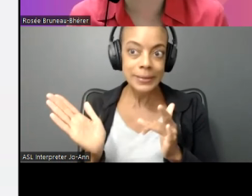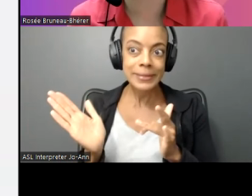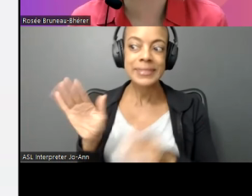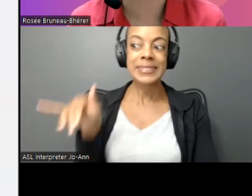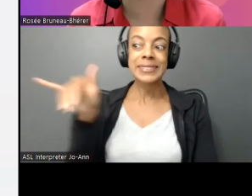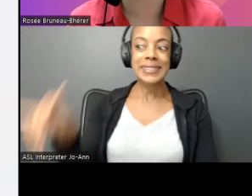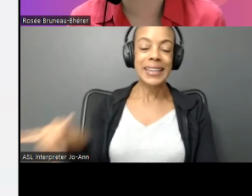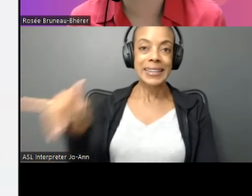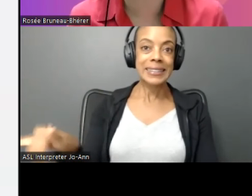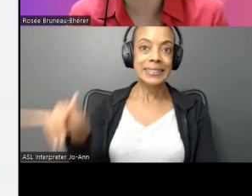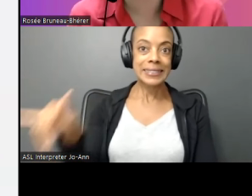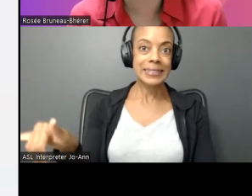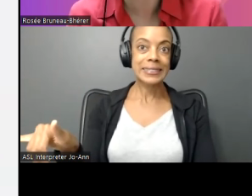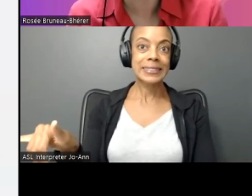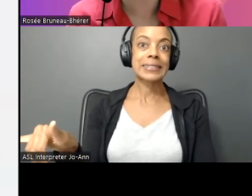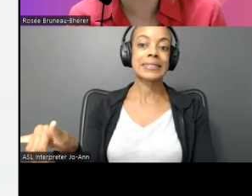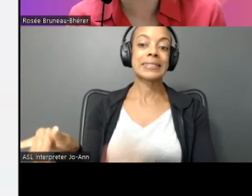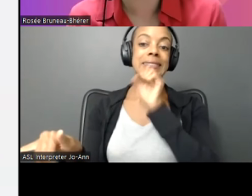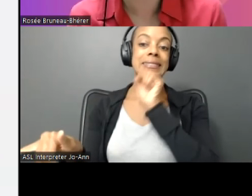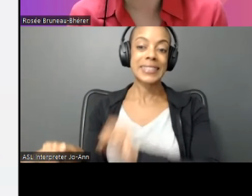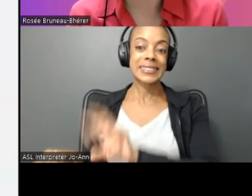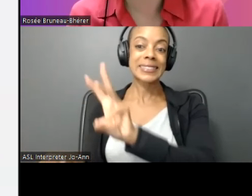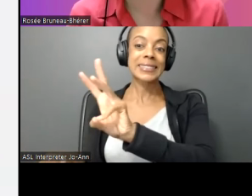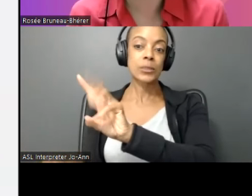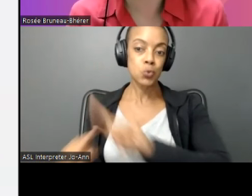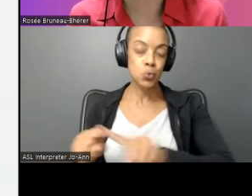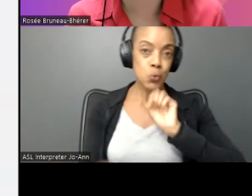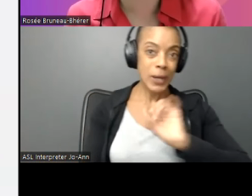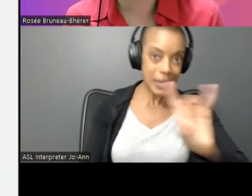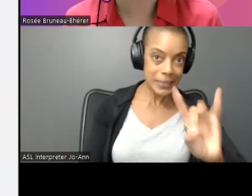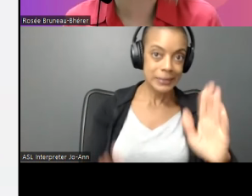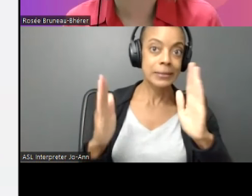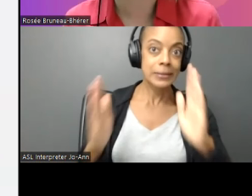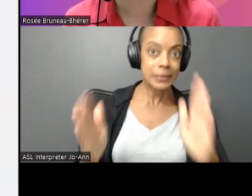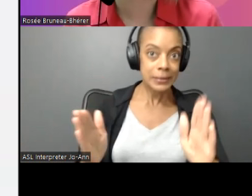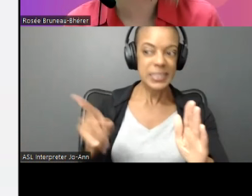there from 6 to 8. He was angry and he behaved